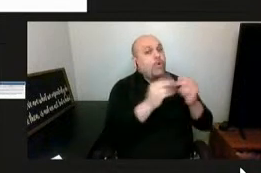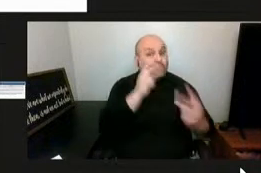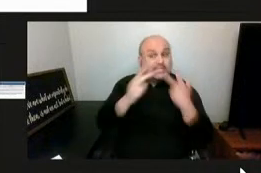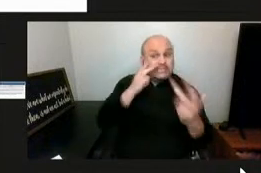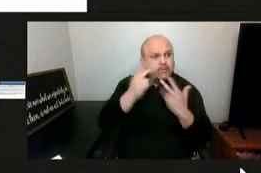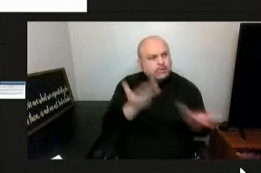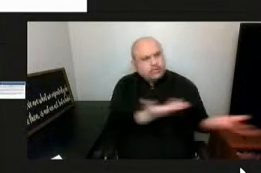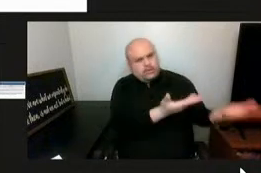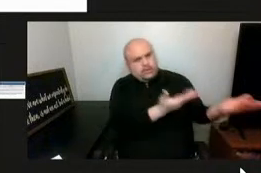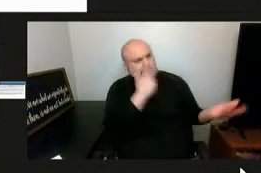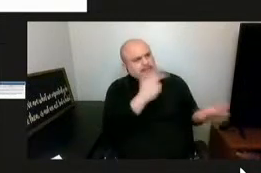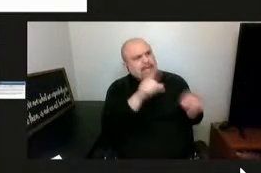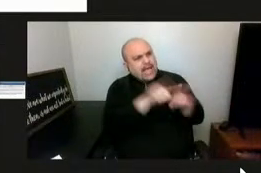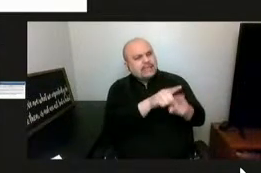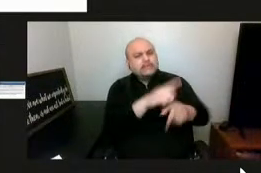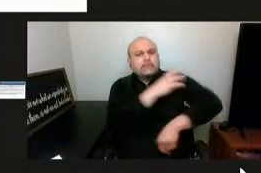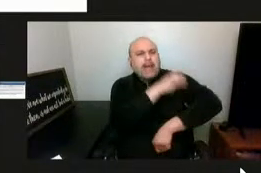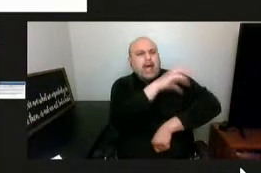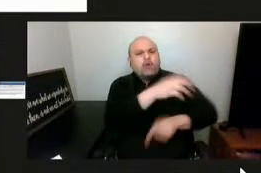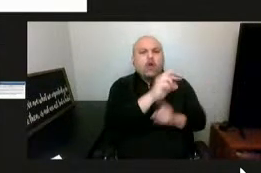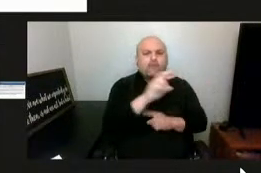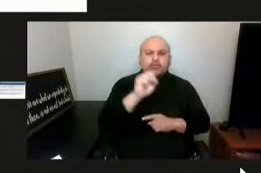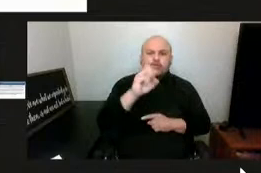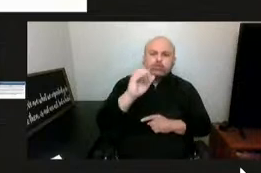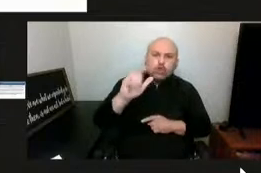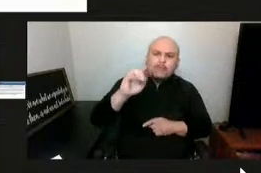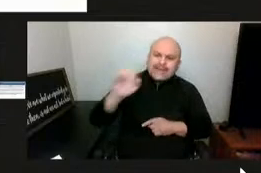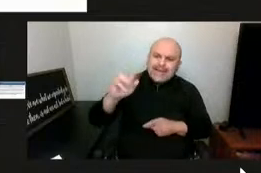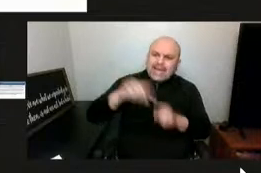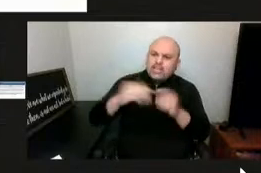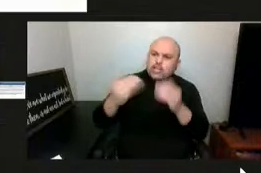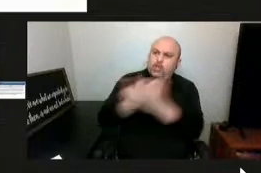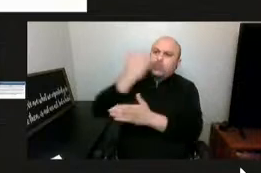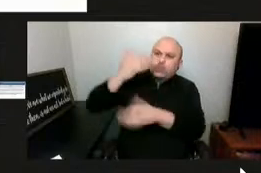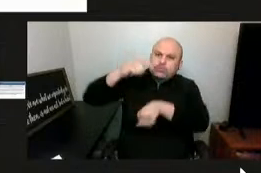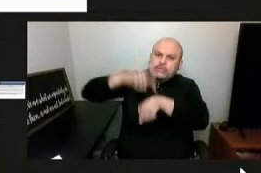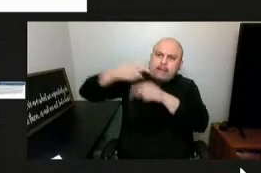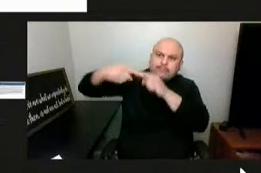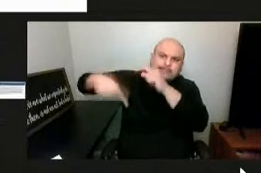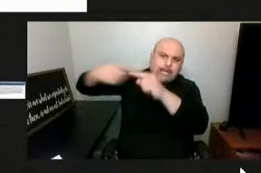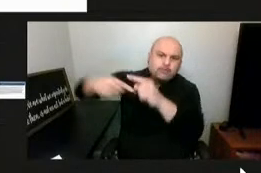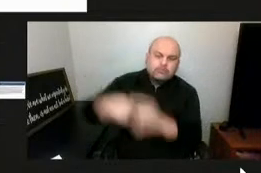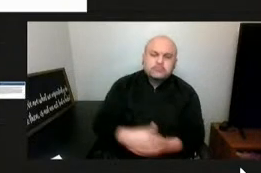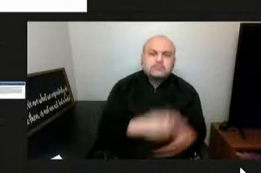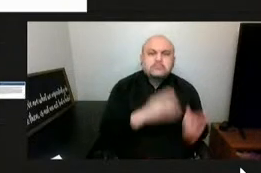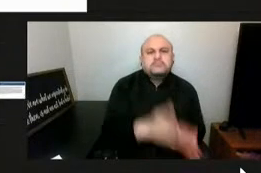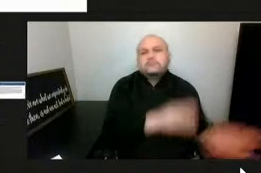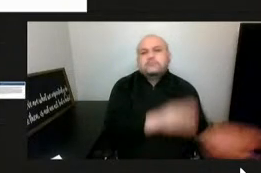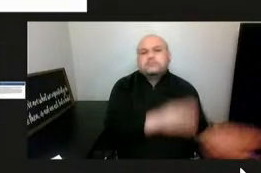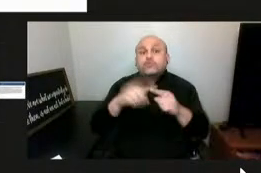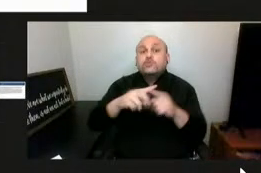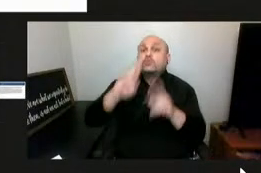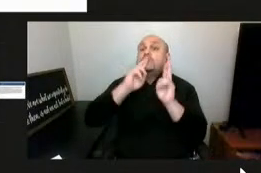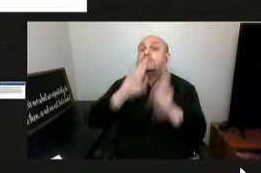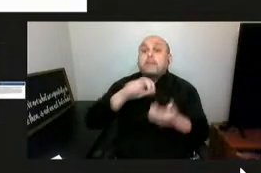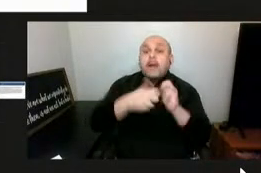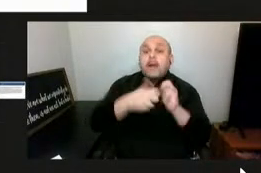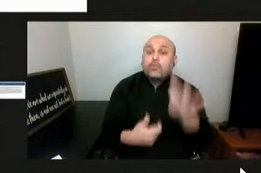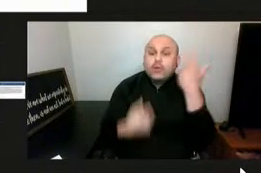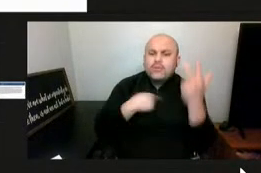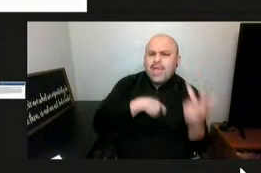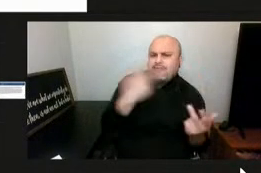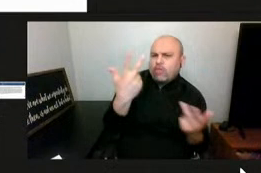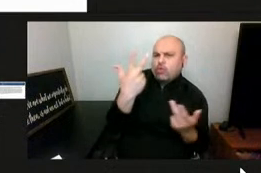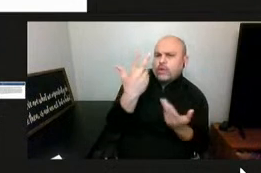of the power of social media and the news cycle. Next slide, please. To respond to problem 3, we have